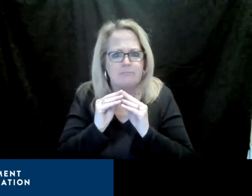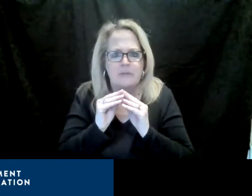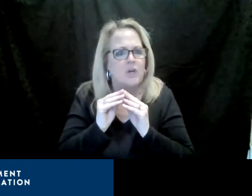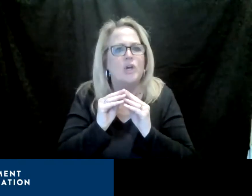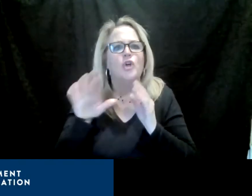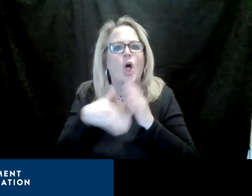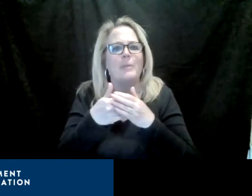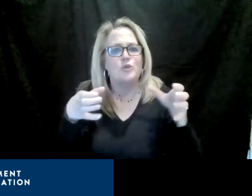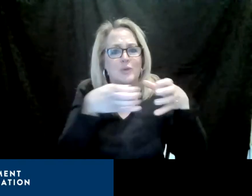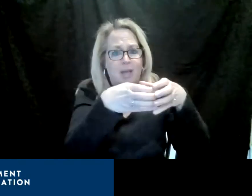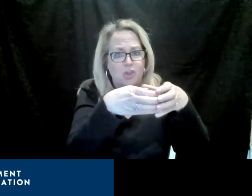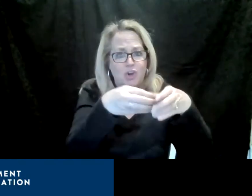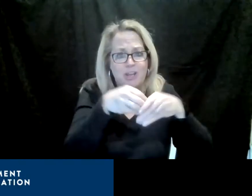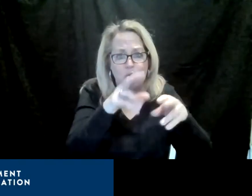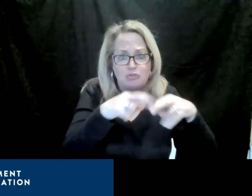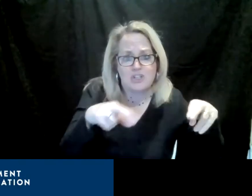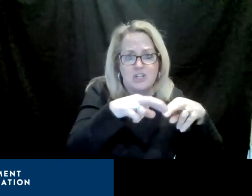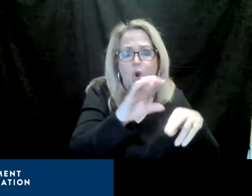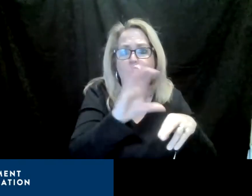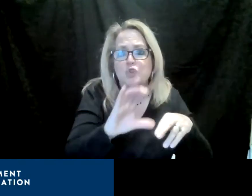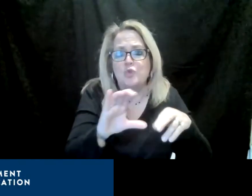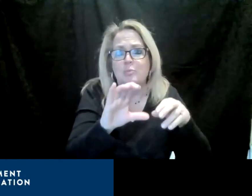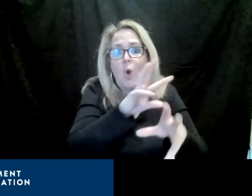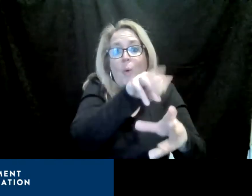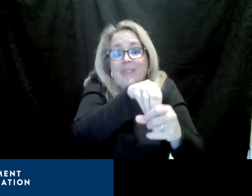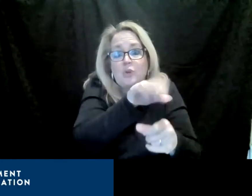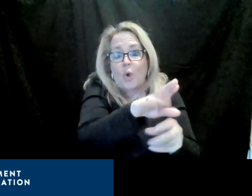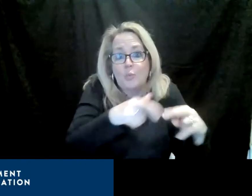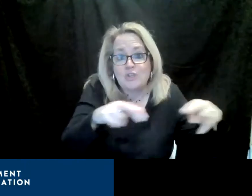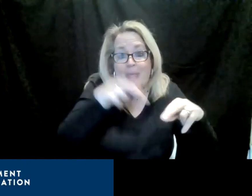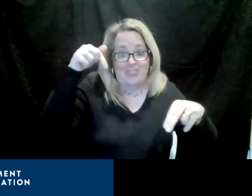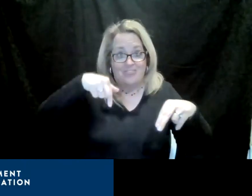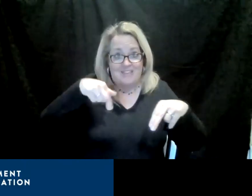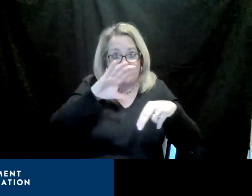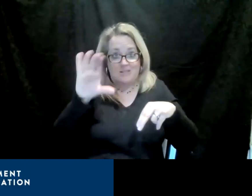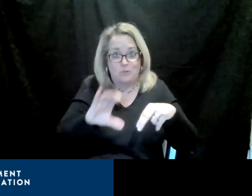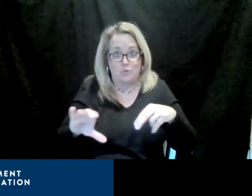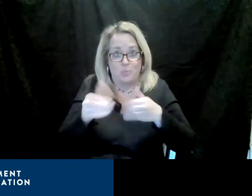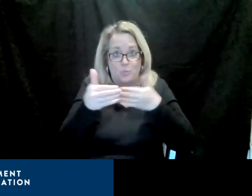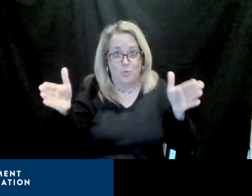together either in your regions or Zooming from regions directionally, but this Zoom room will close.